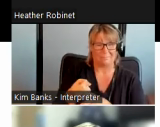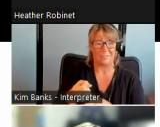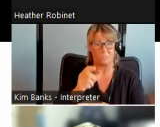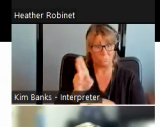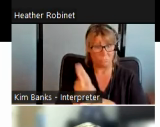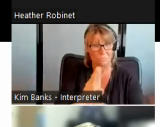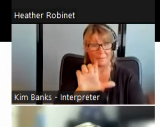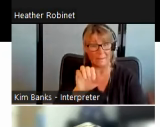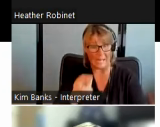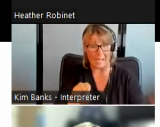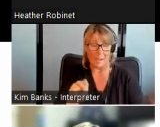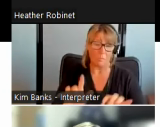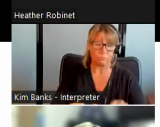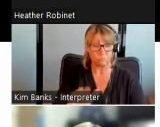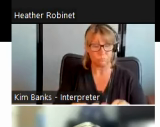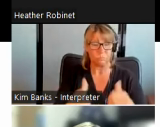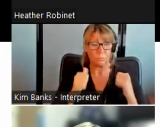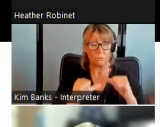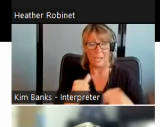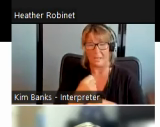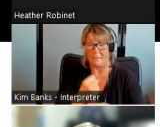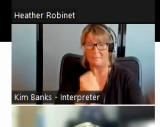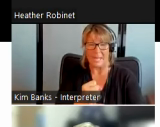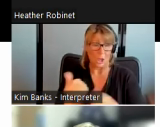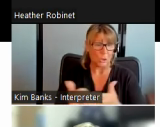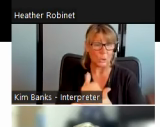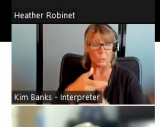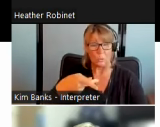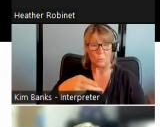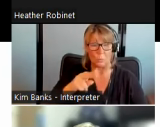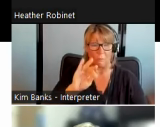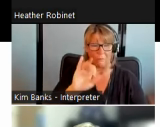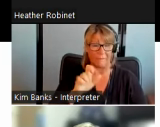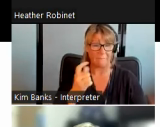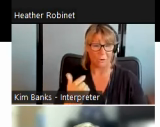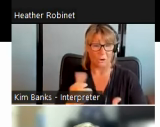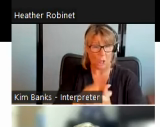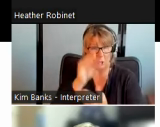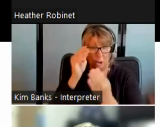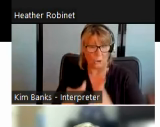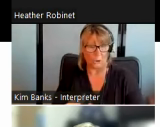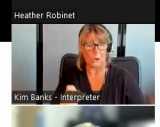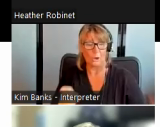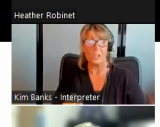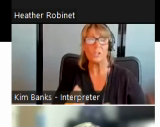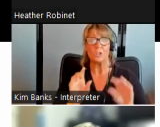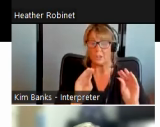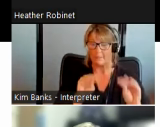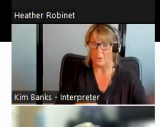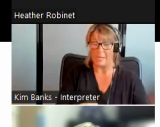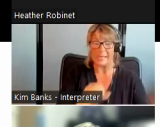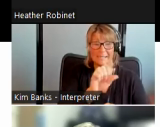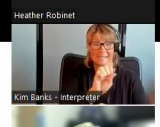CAMS trying to create a new profile for a learner. She entered in the